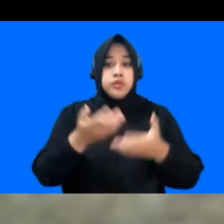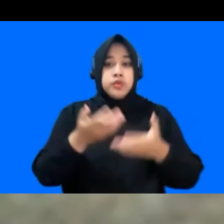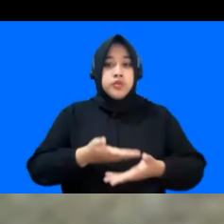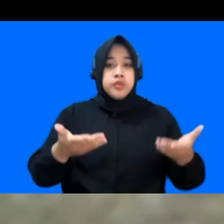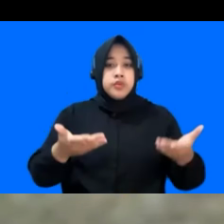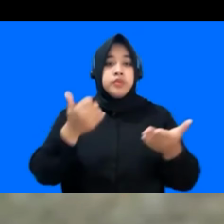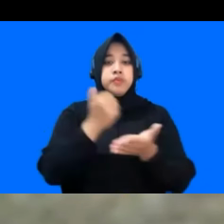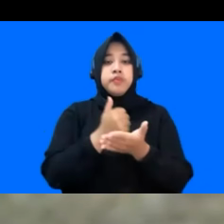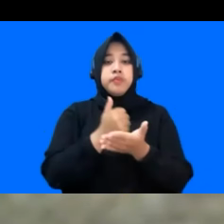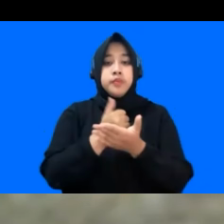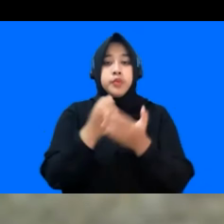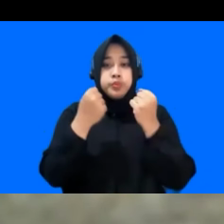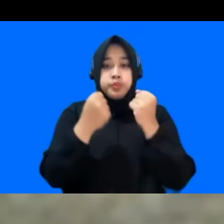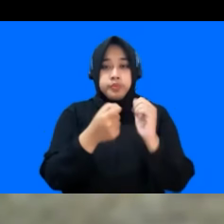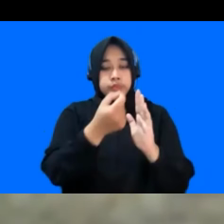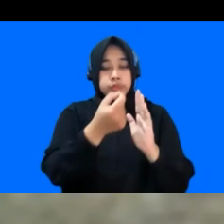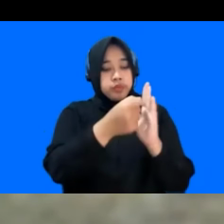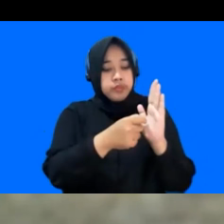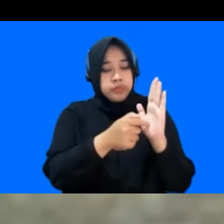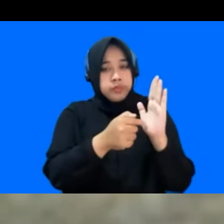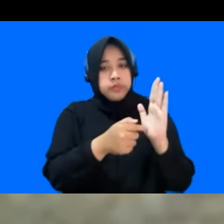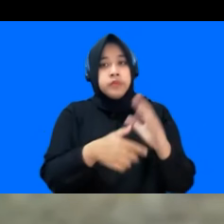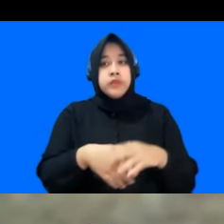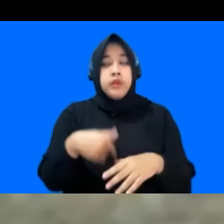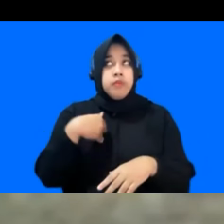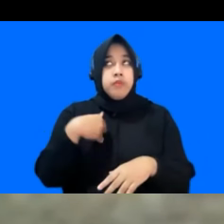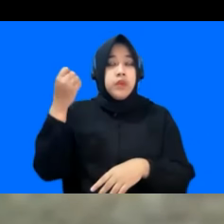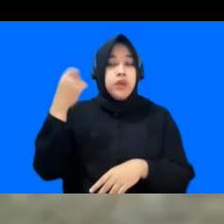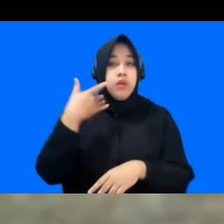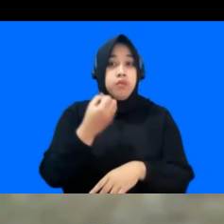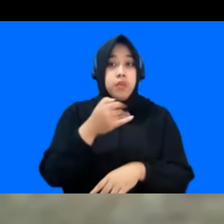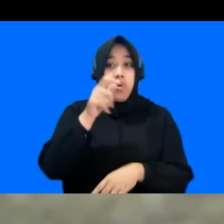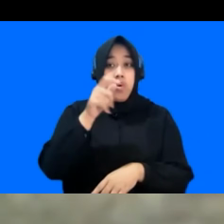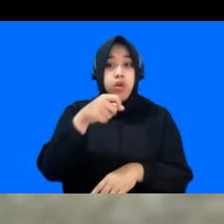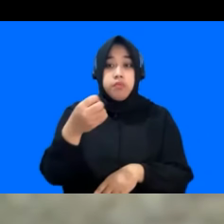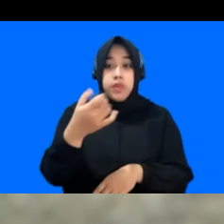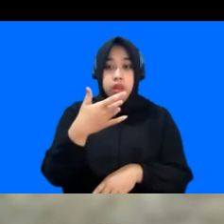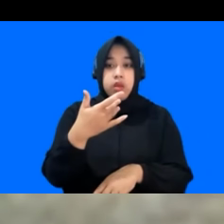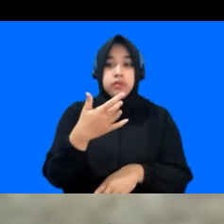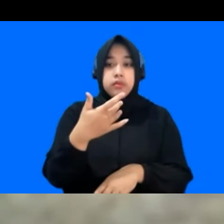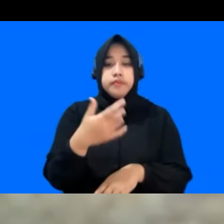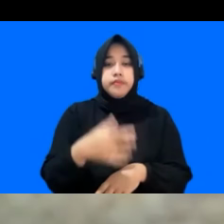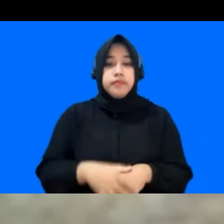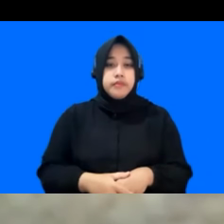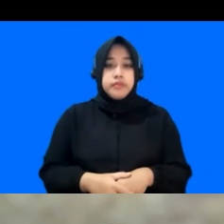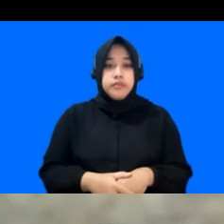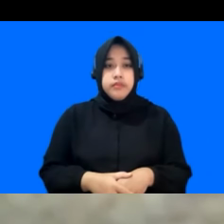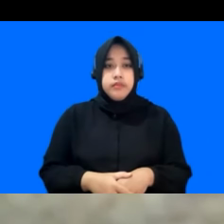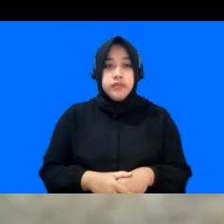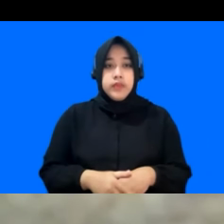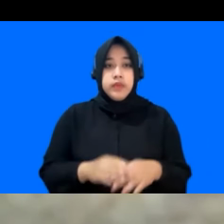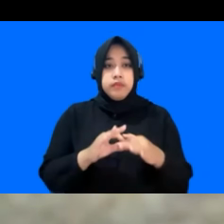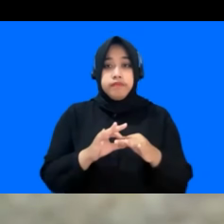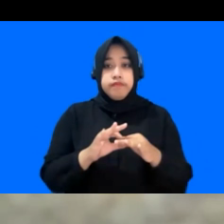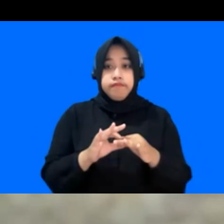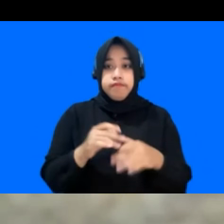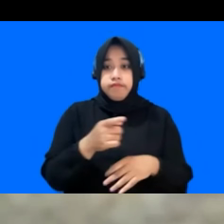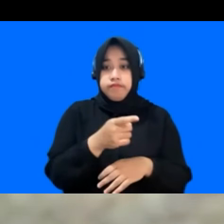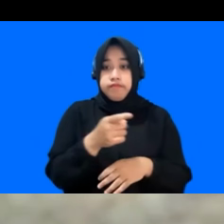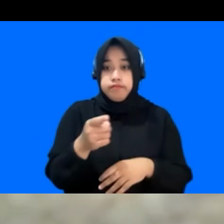I heard several people mention in PwC, we are working with them. We are working with several women's